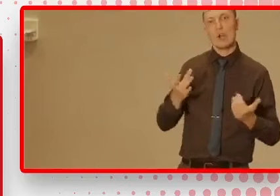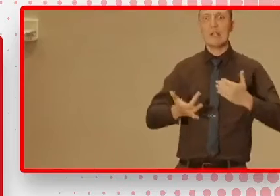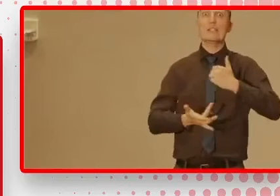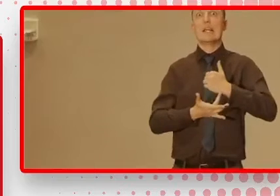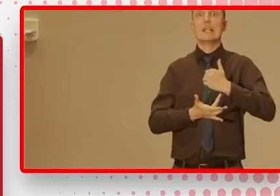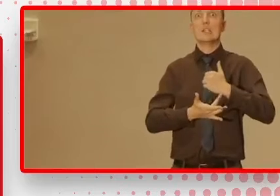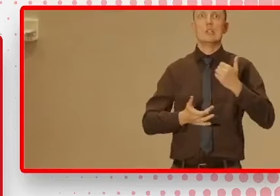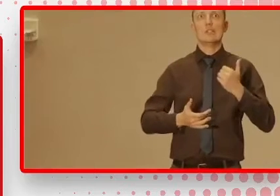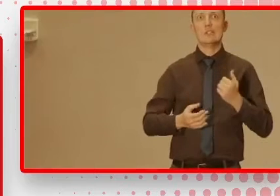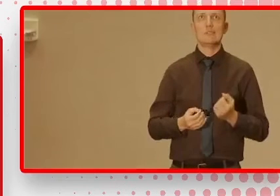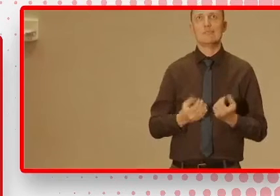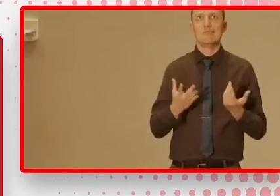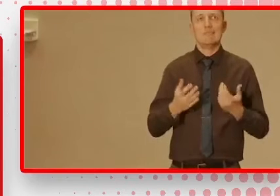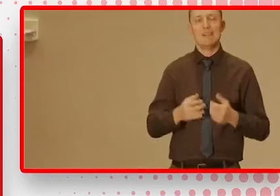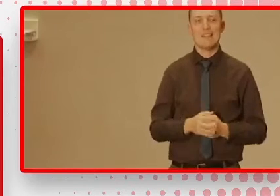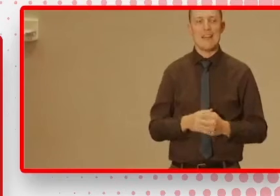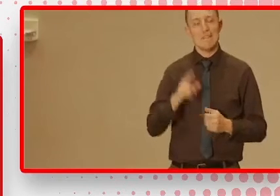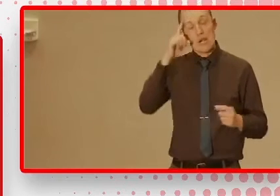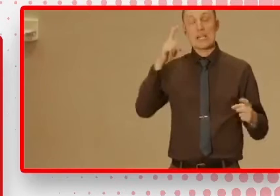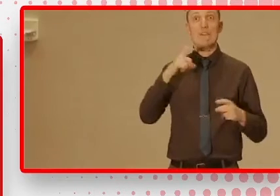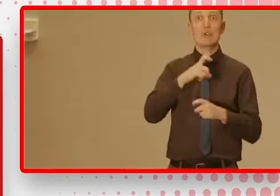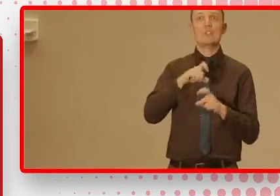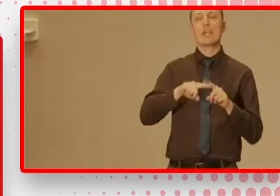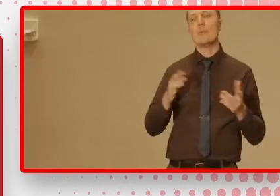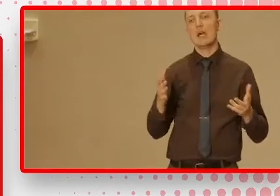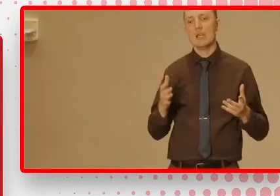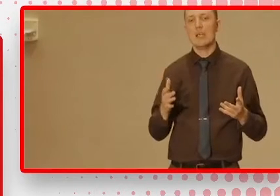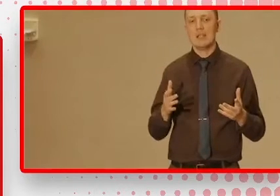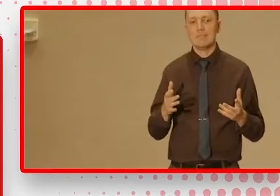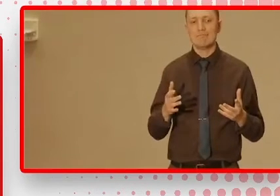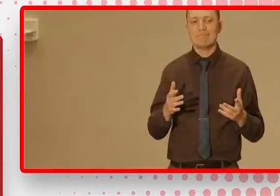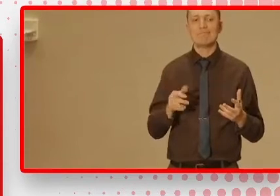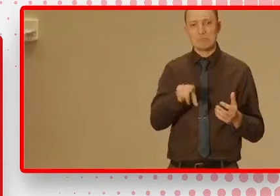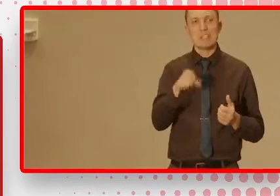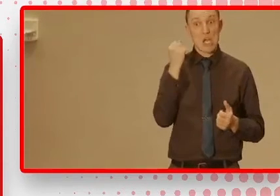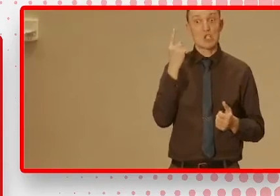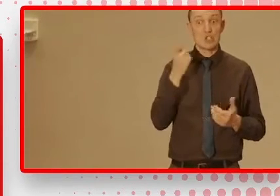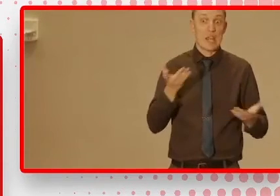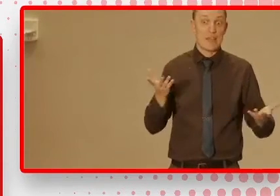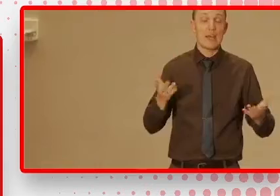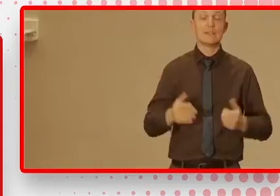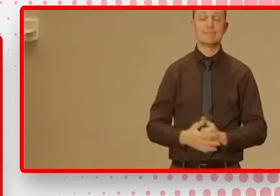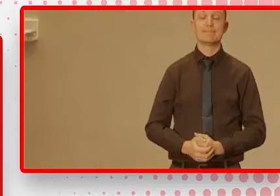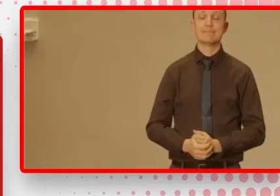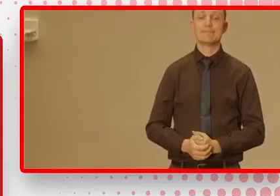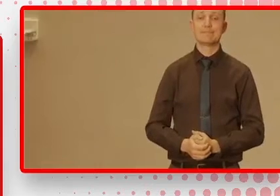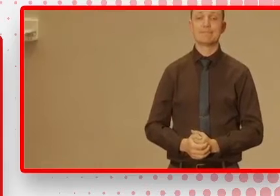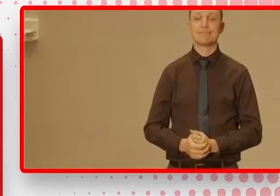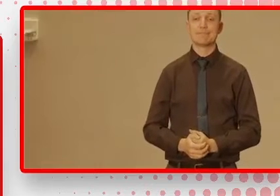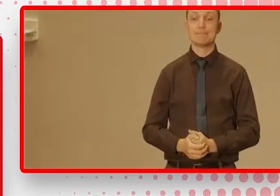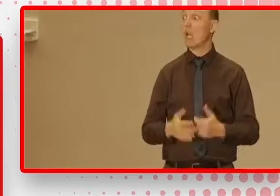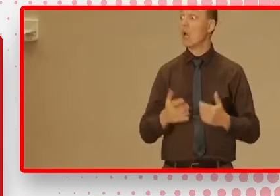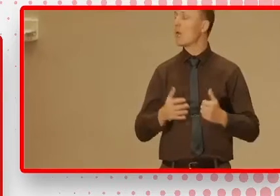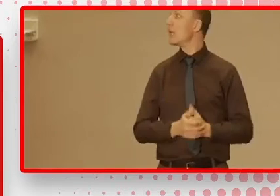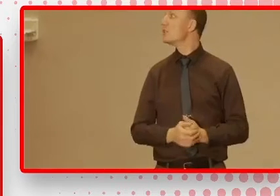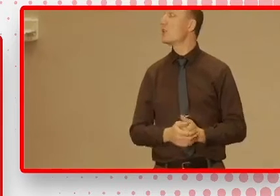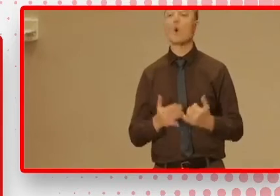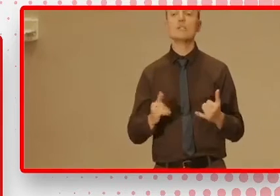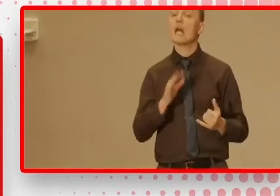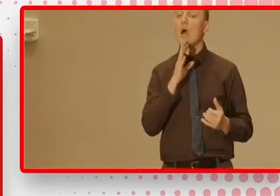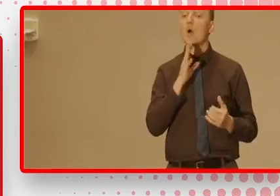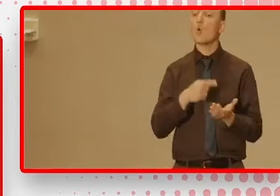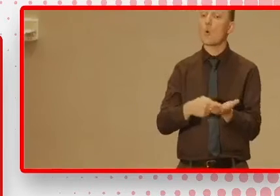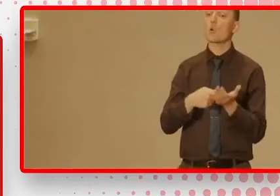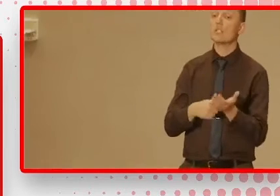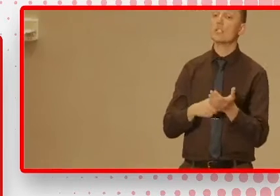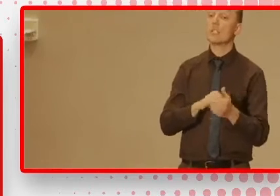and very confusing, but it is something that folks need to understand. All right, so we're going to talk about the traditional